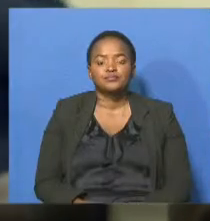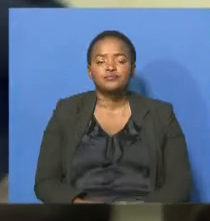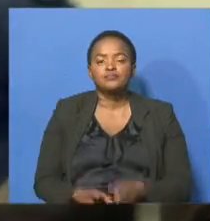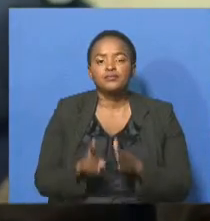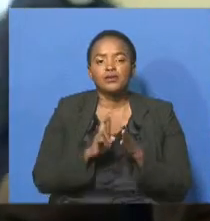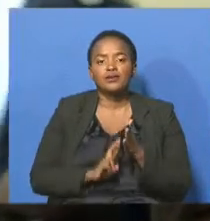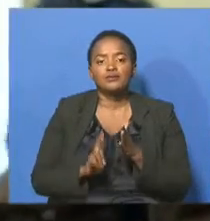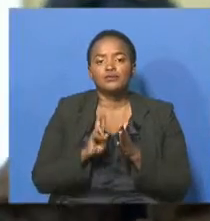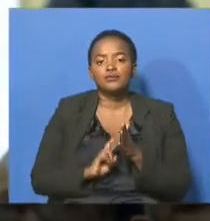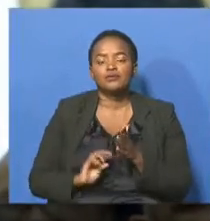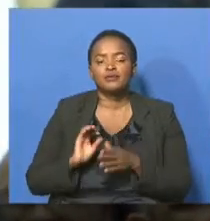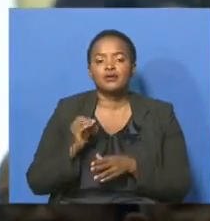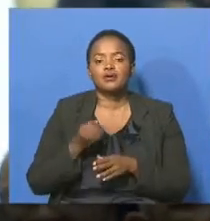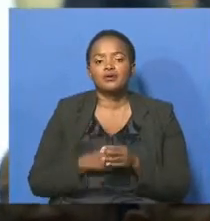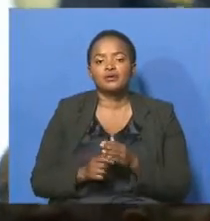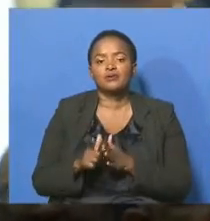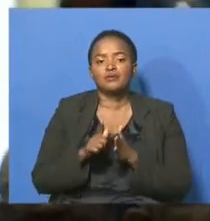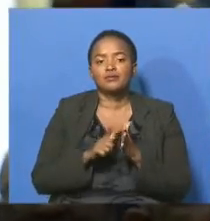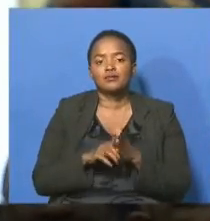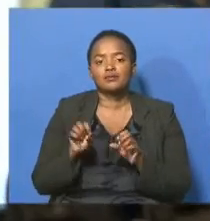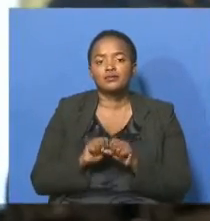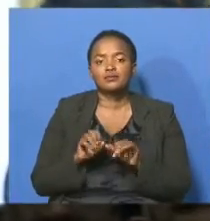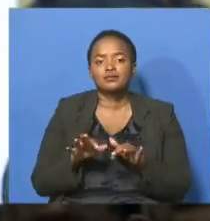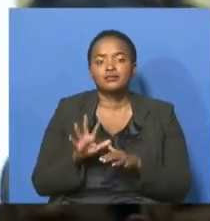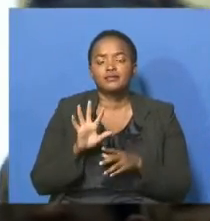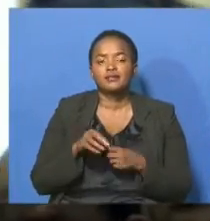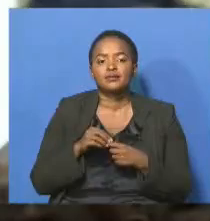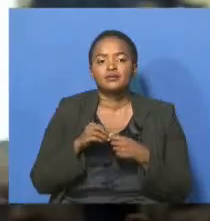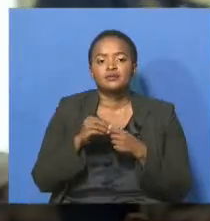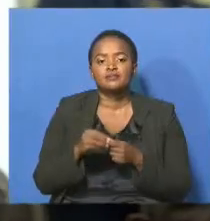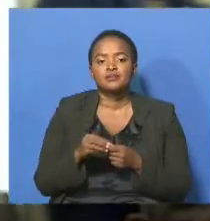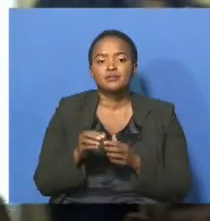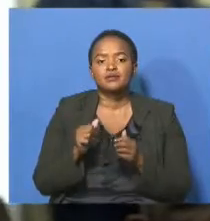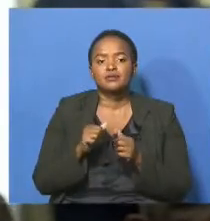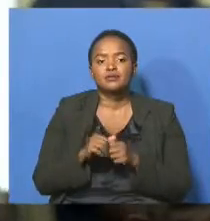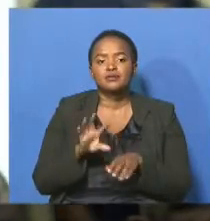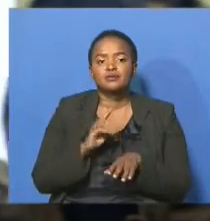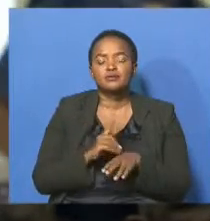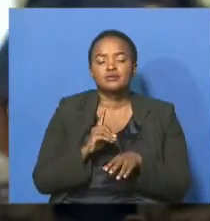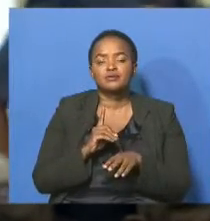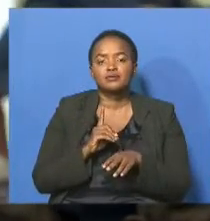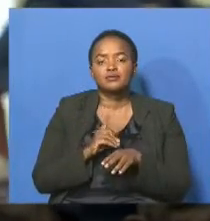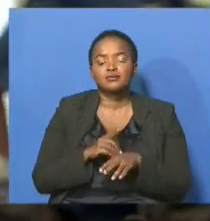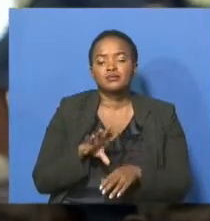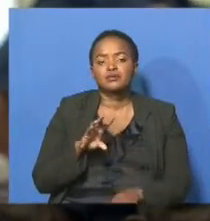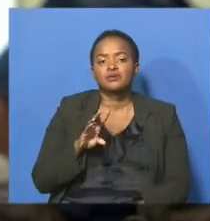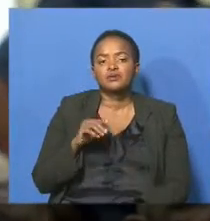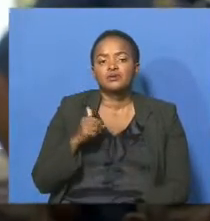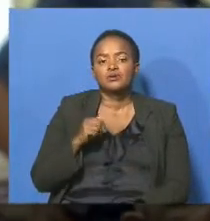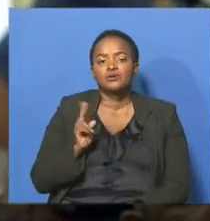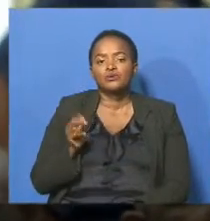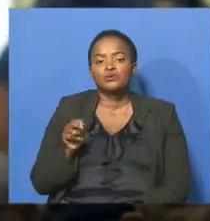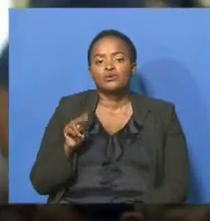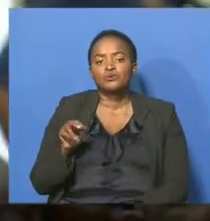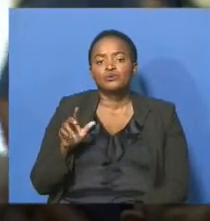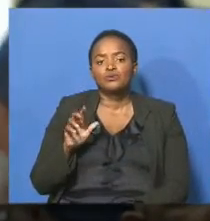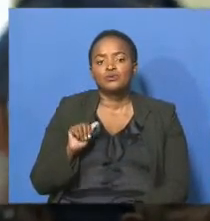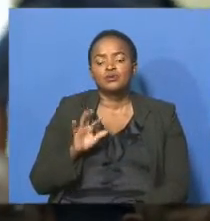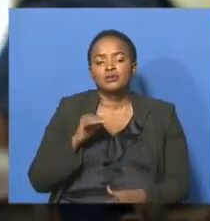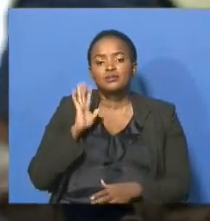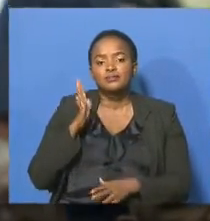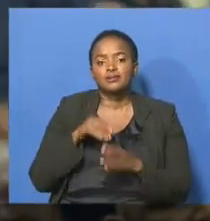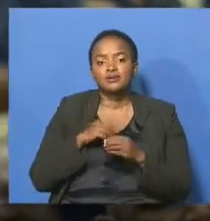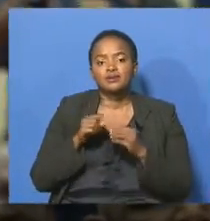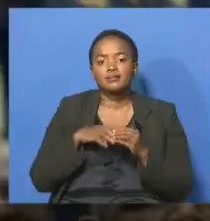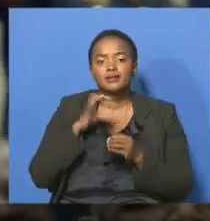review of our legal system, especially Dr. Tula Nabuaga issue long gore batho ba long